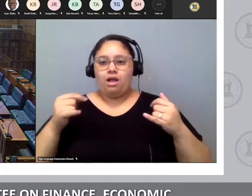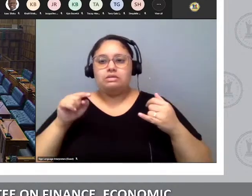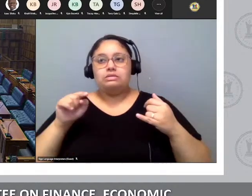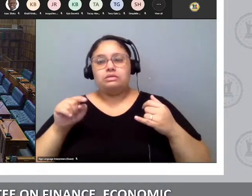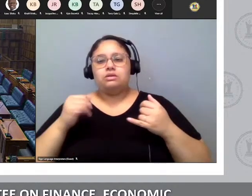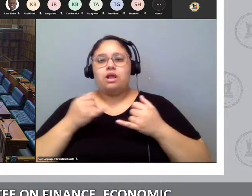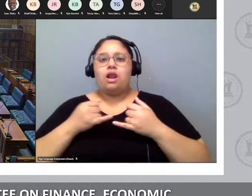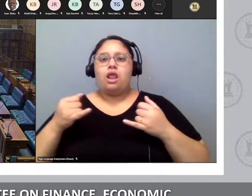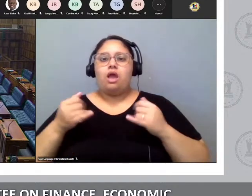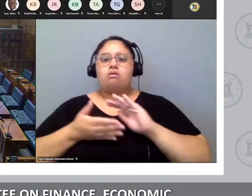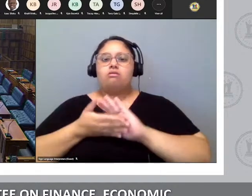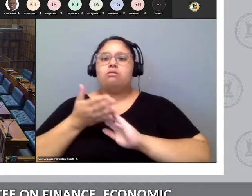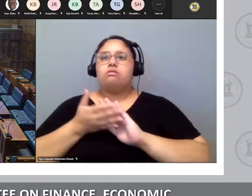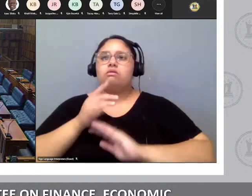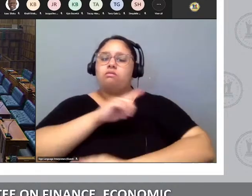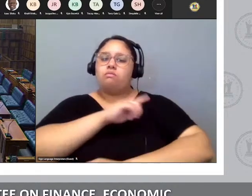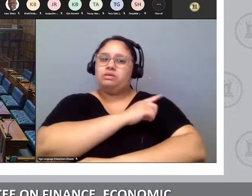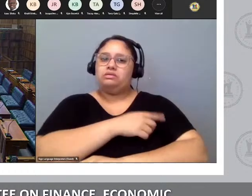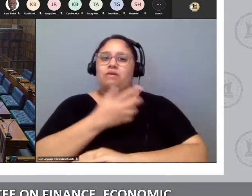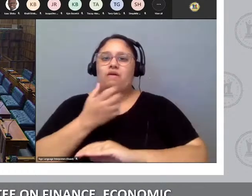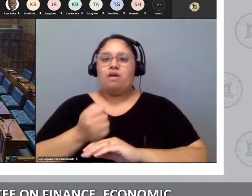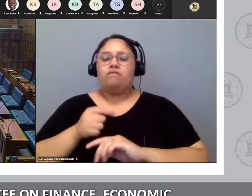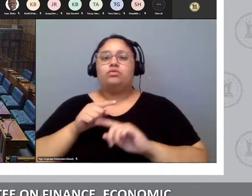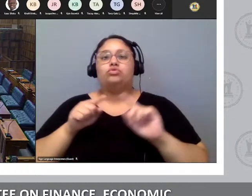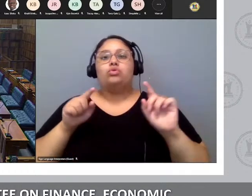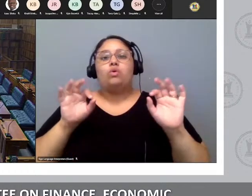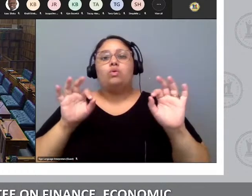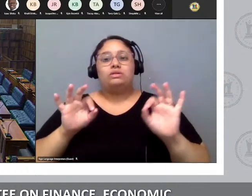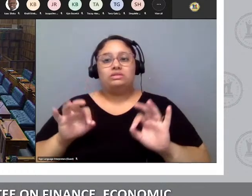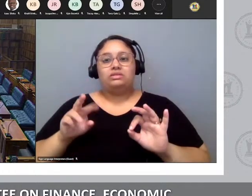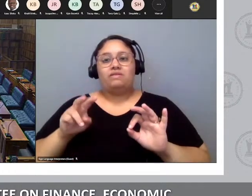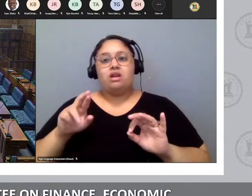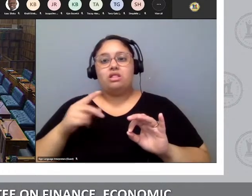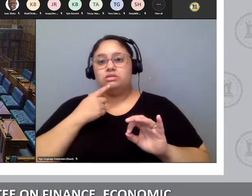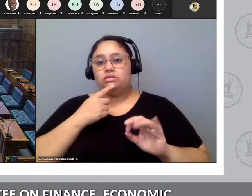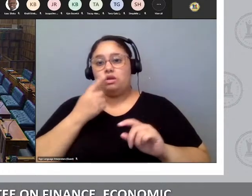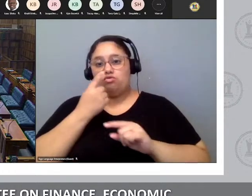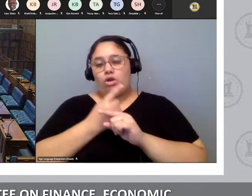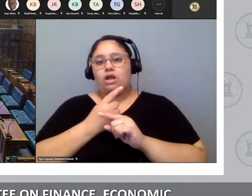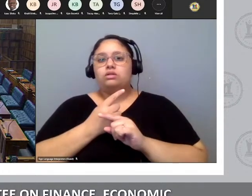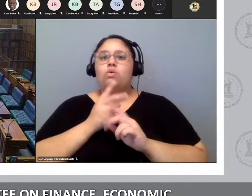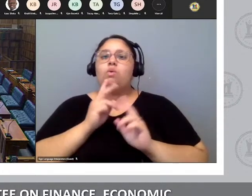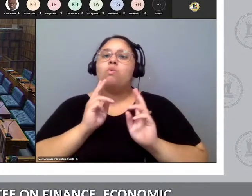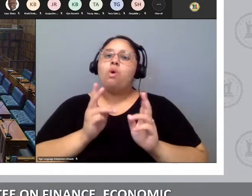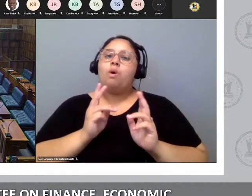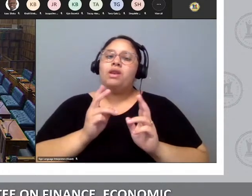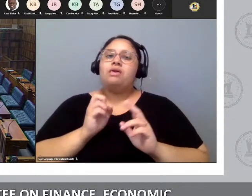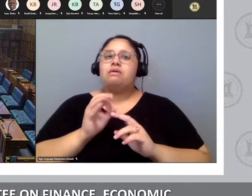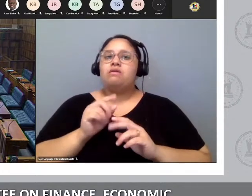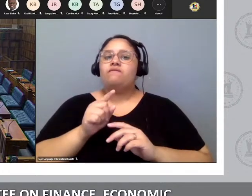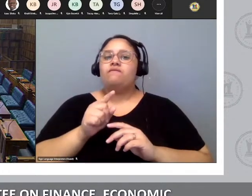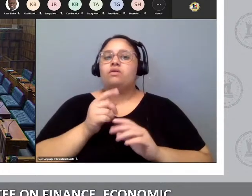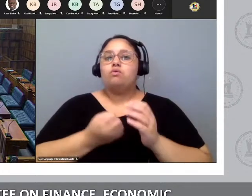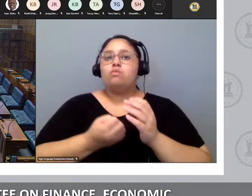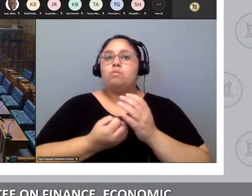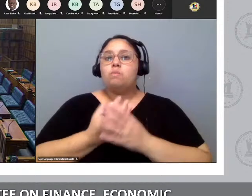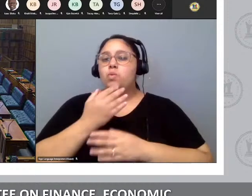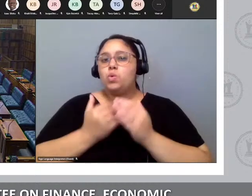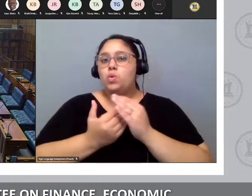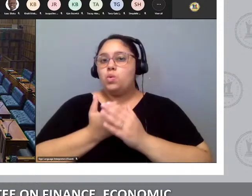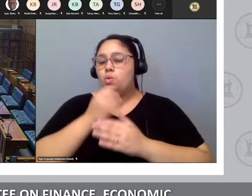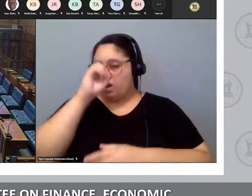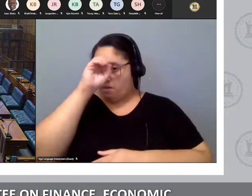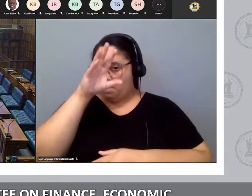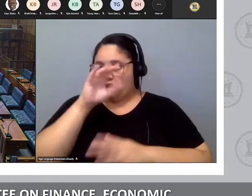line is running in capacity and what Journal as correctly stated is that typically um the emerging minus would utilize